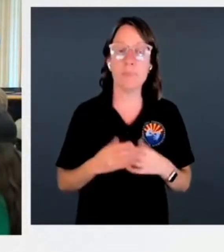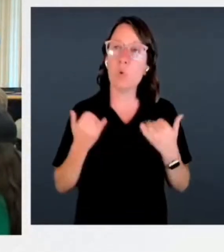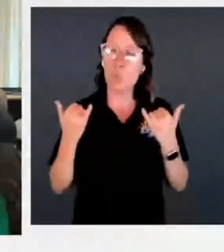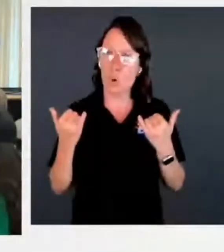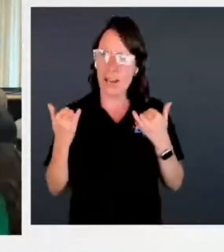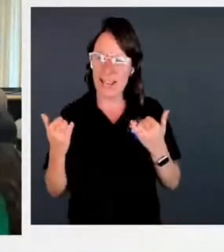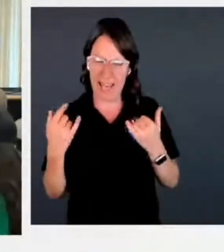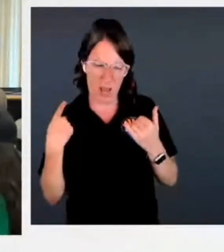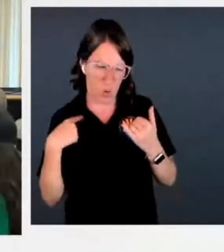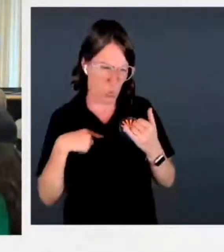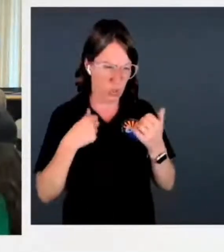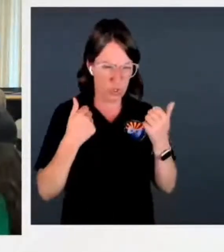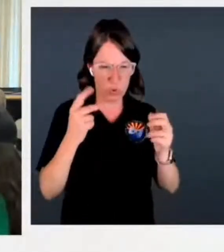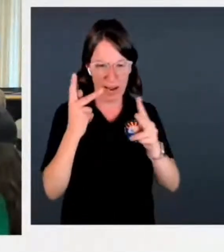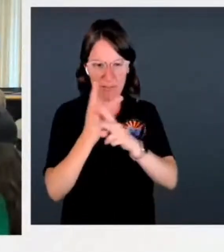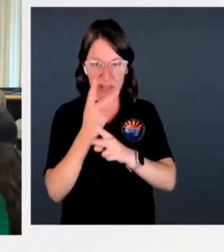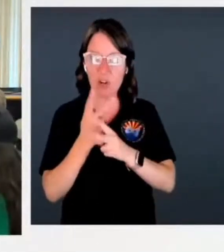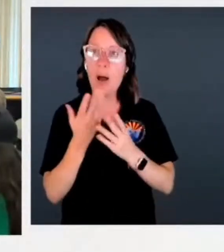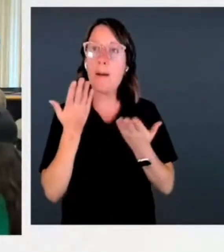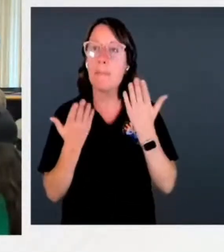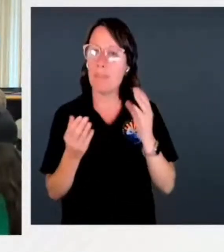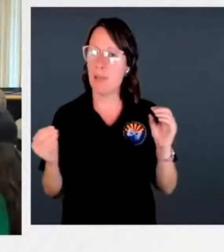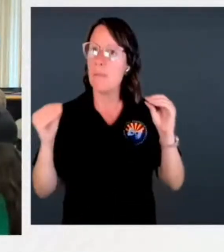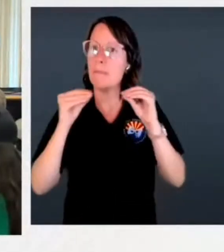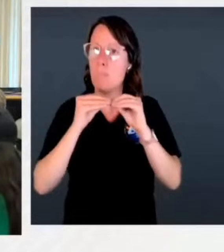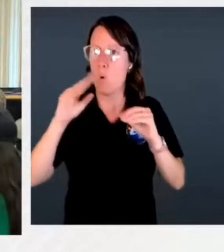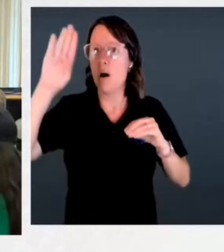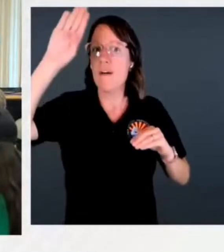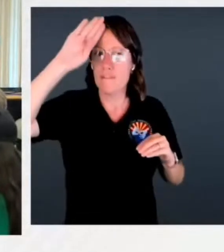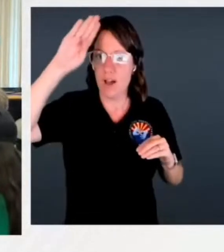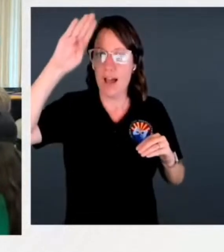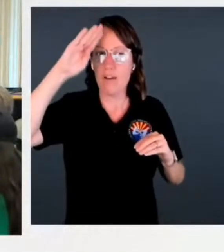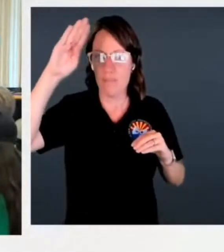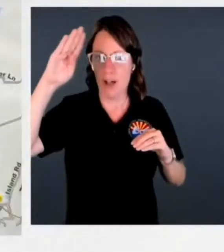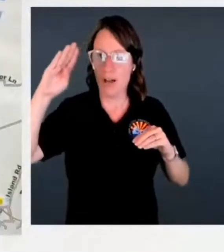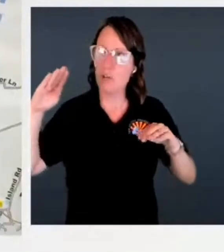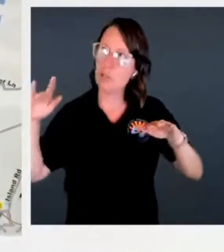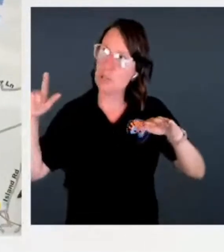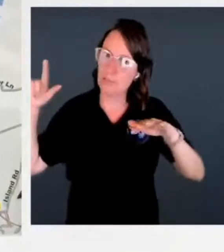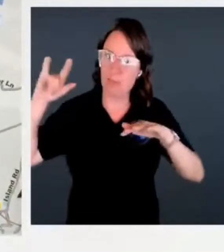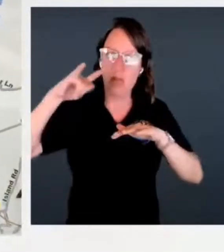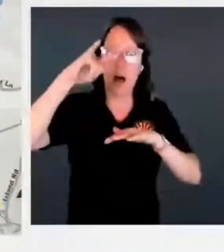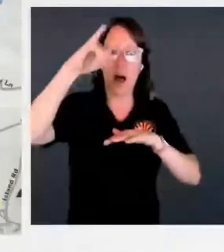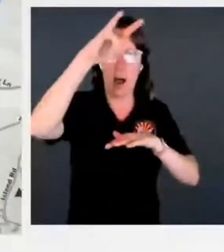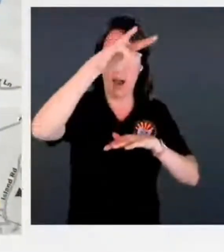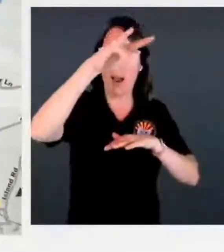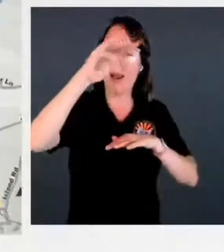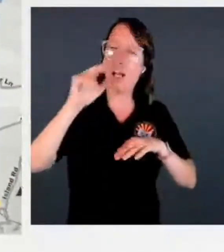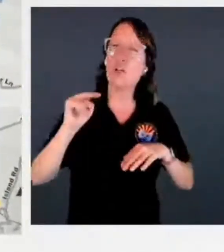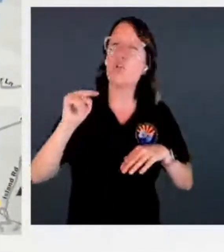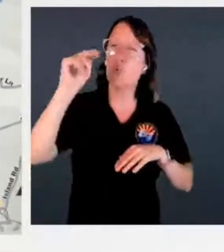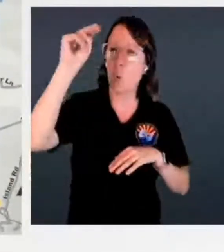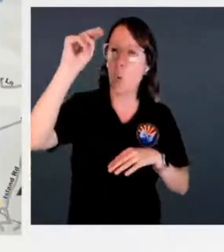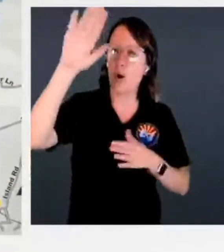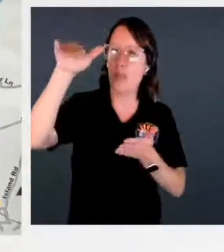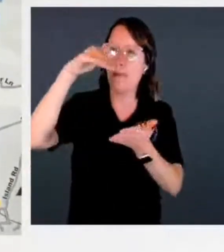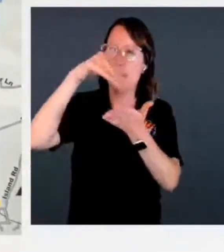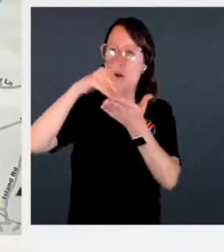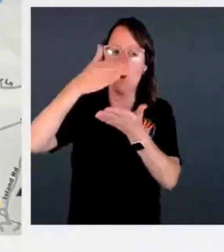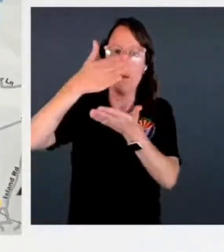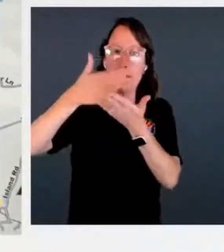out this way, out of between Kidder Creek and Mill Creek, and putting them up on the hill to corral the fire